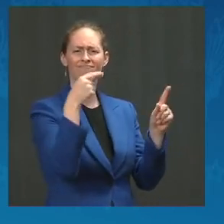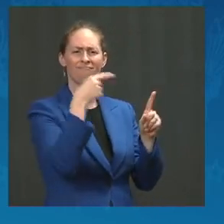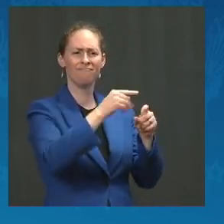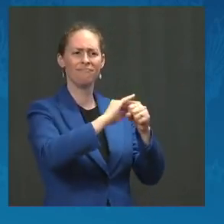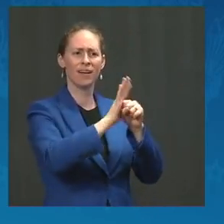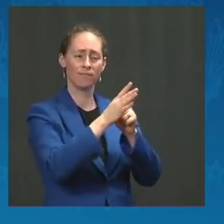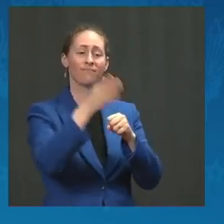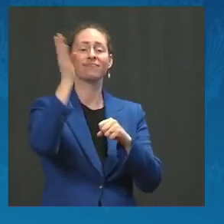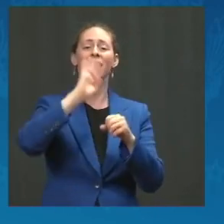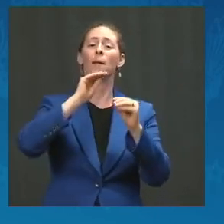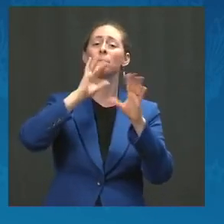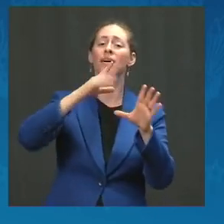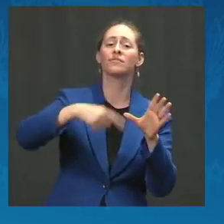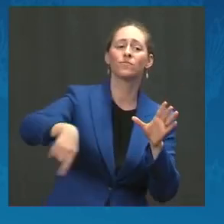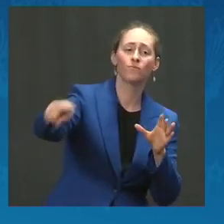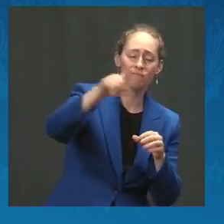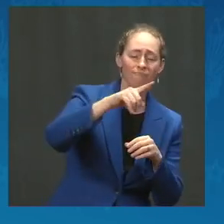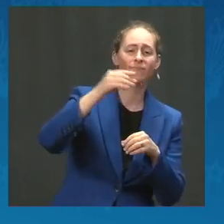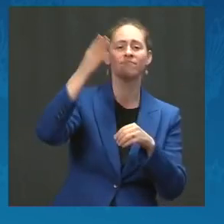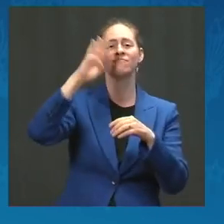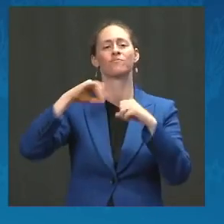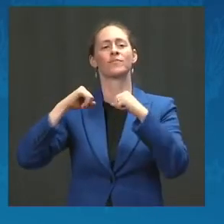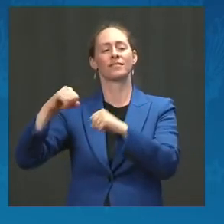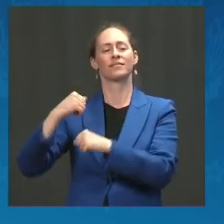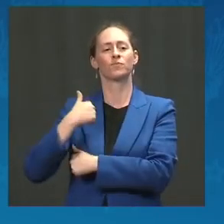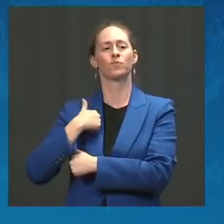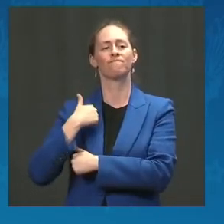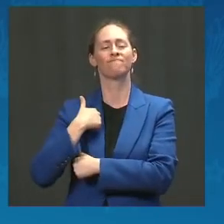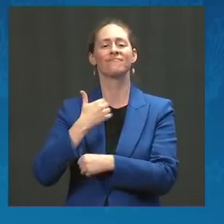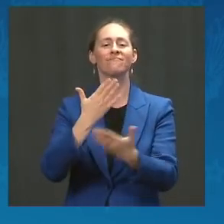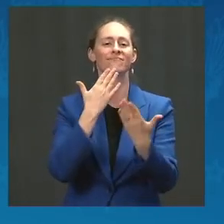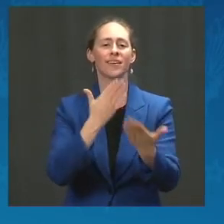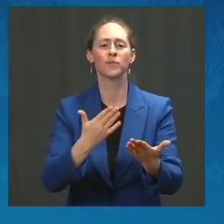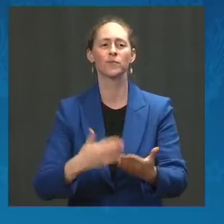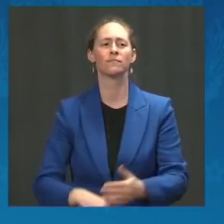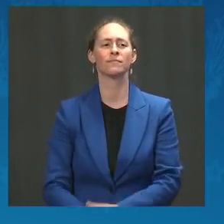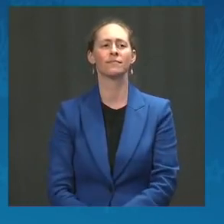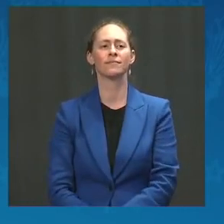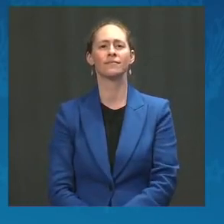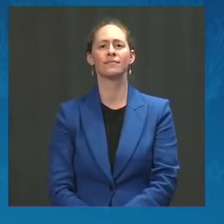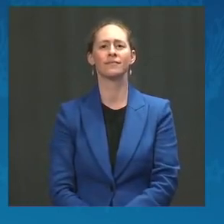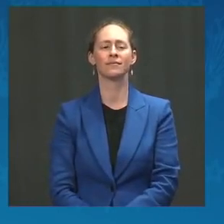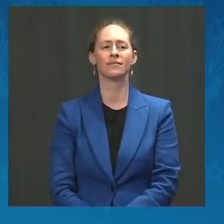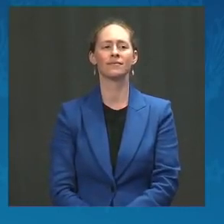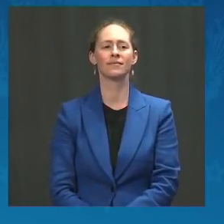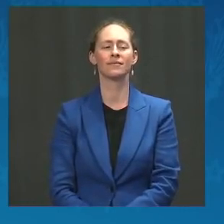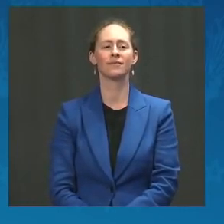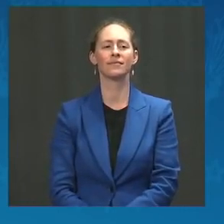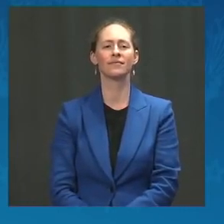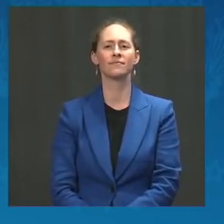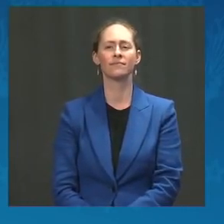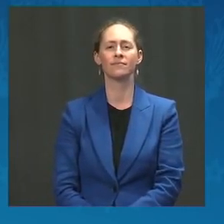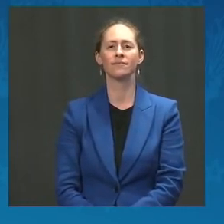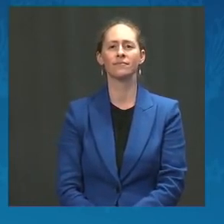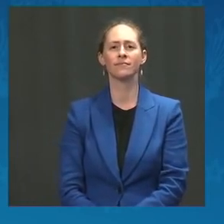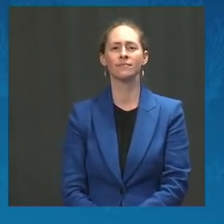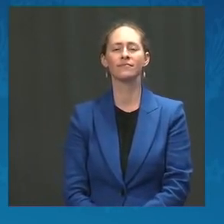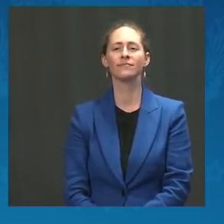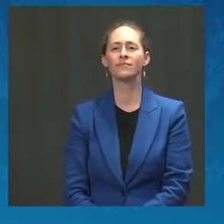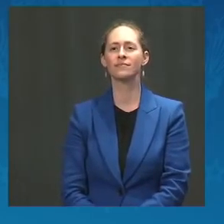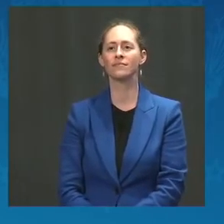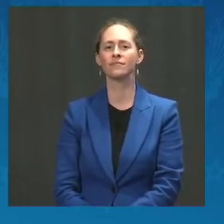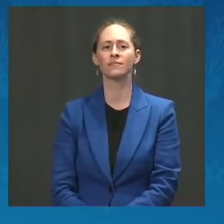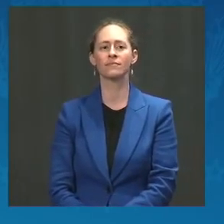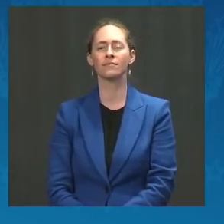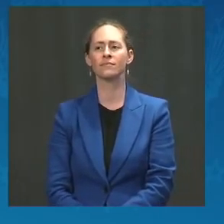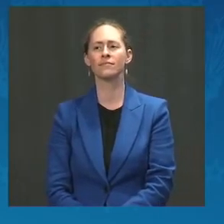you all, and may God protect our troops. Thank you. Mr. President, Mr. President, Mr. President, Why do vaccinated people still need to